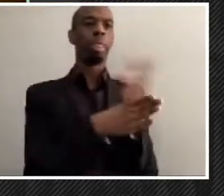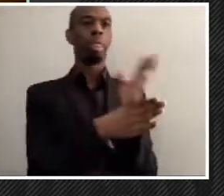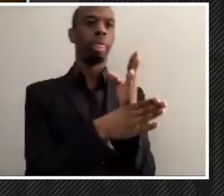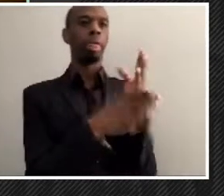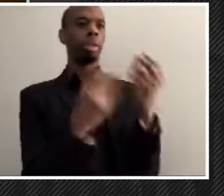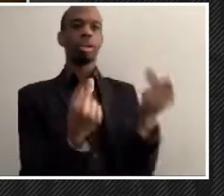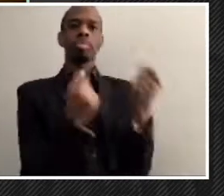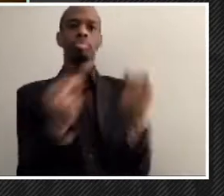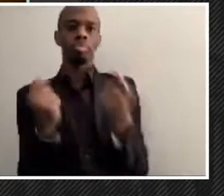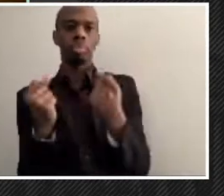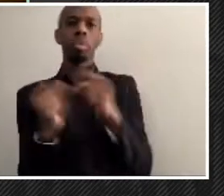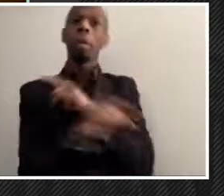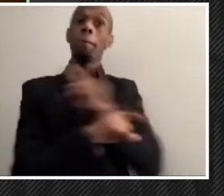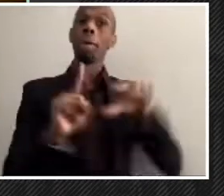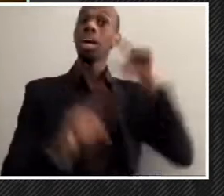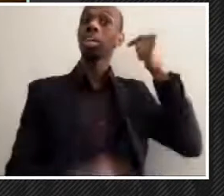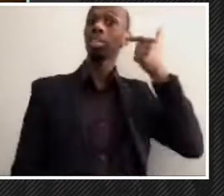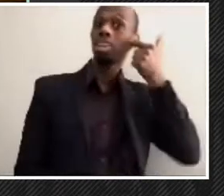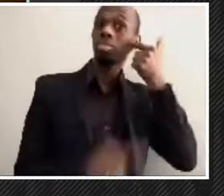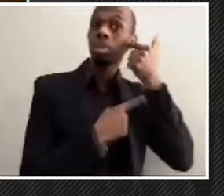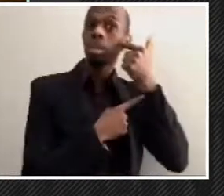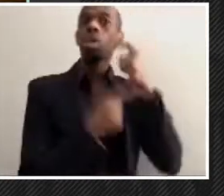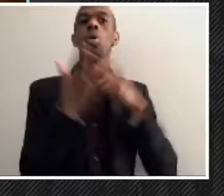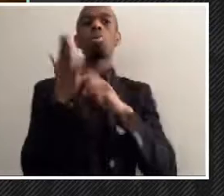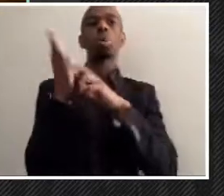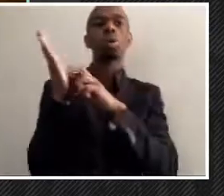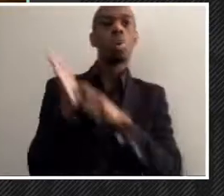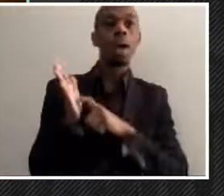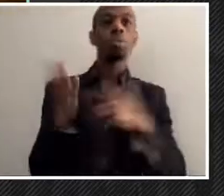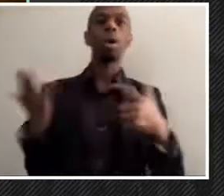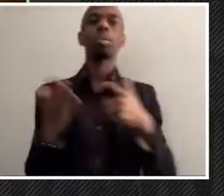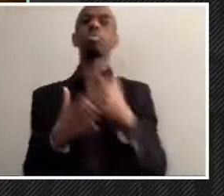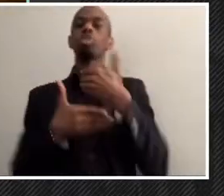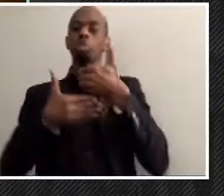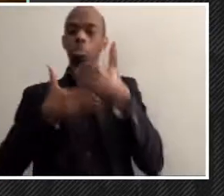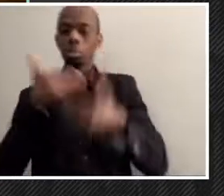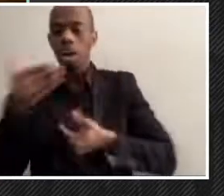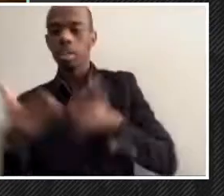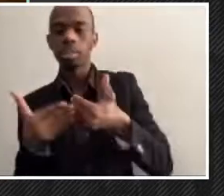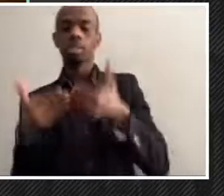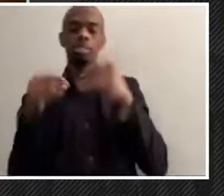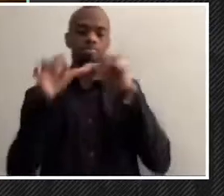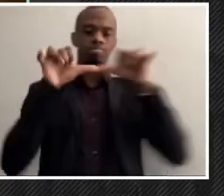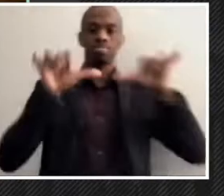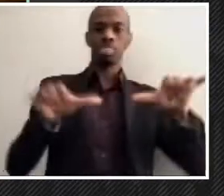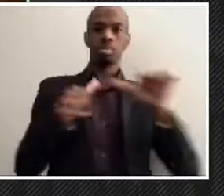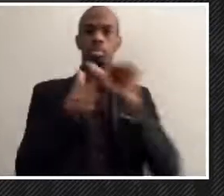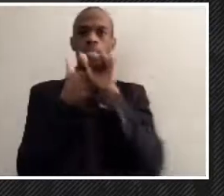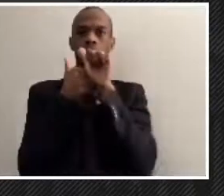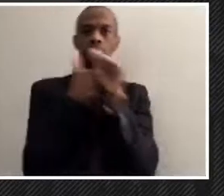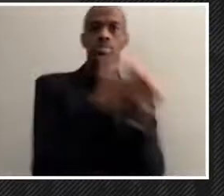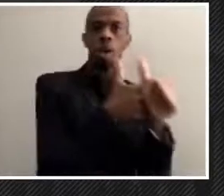process and procedure in order to change it. And in order for us to be effective at changing it, we've got to be committed to the process.